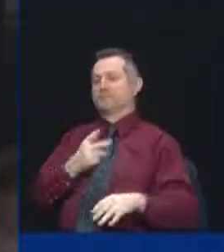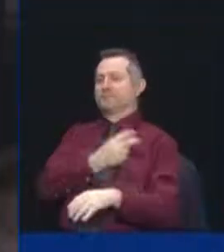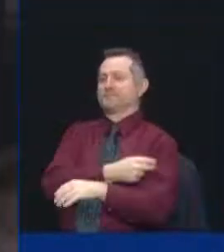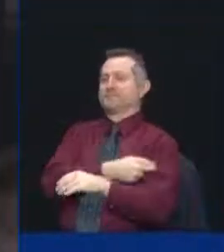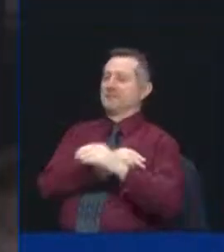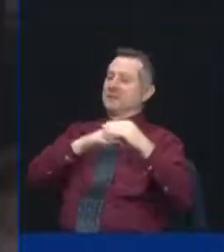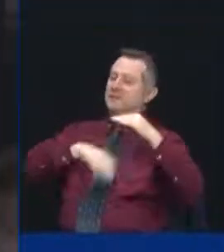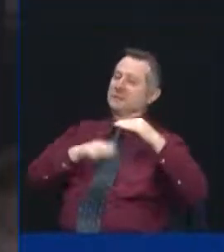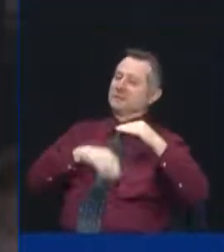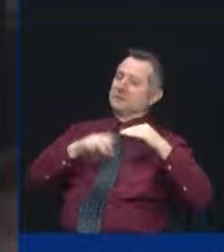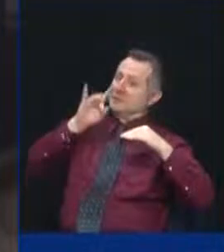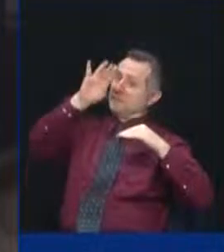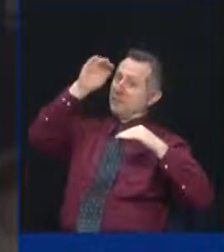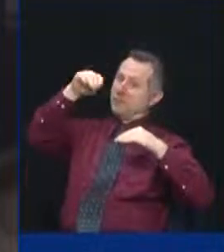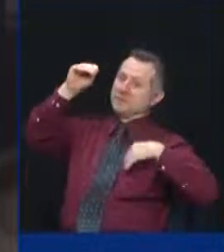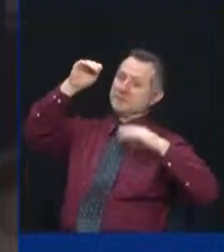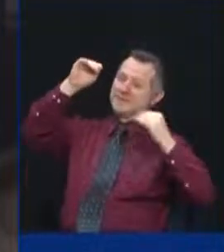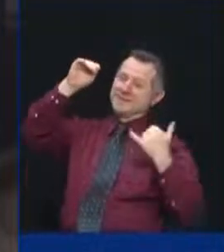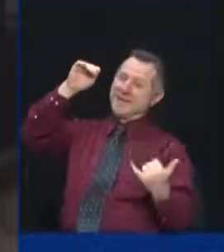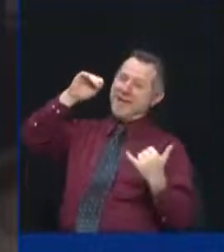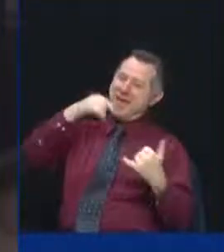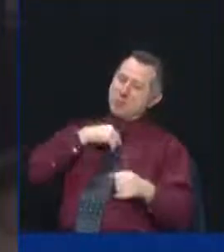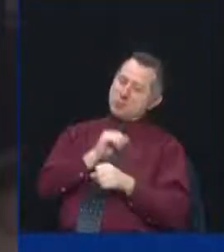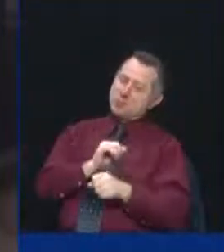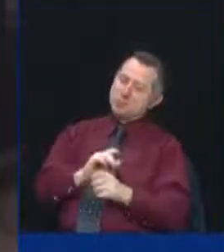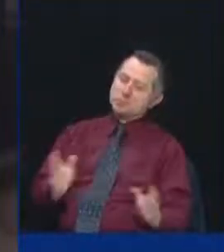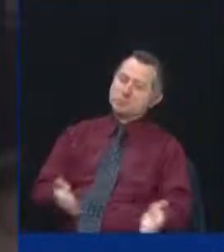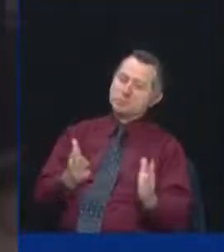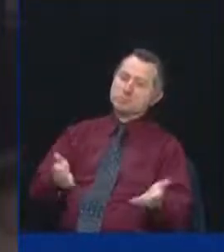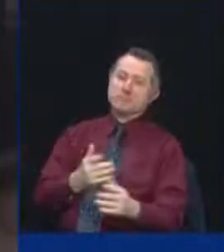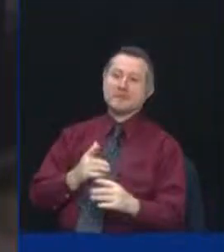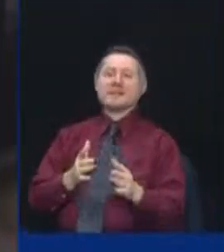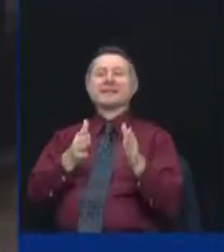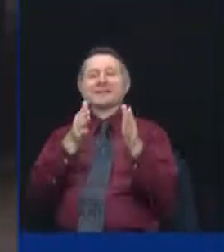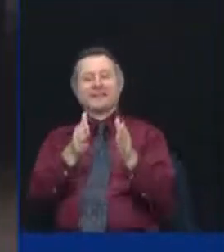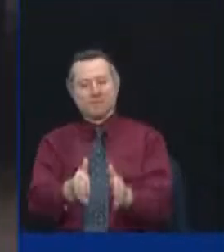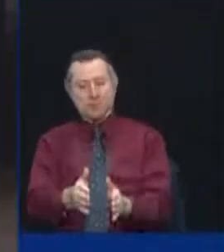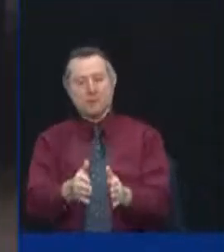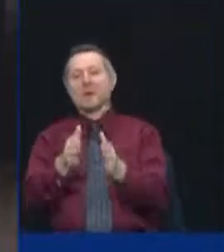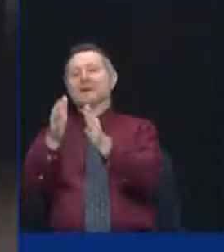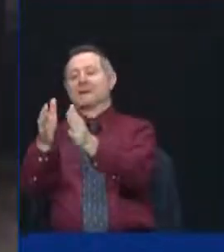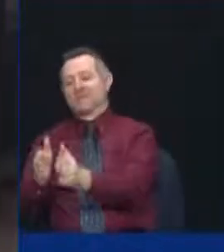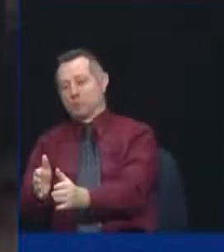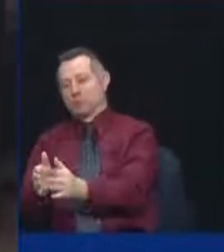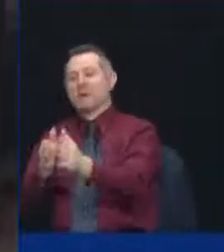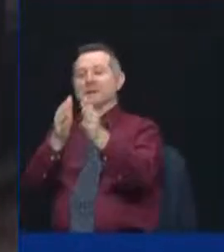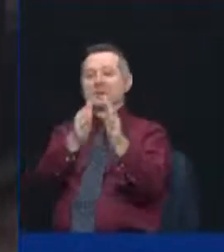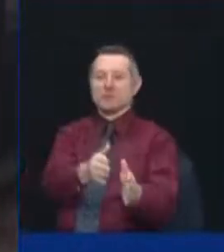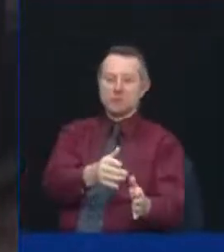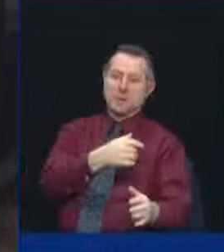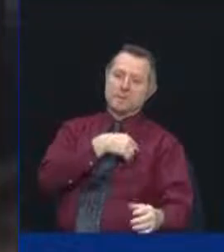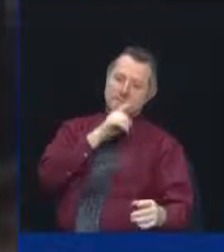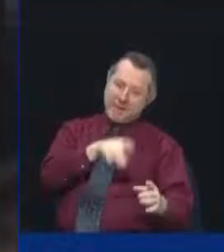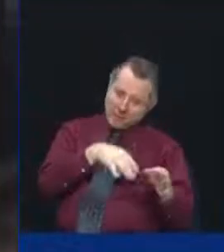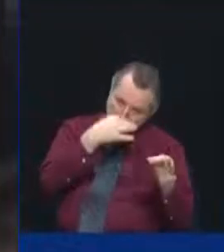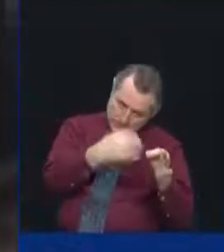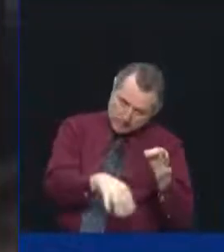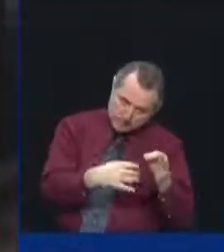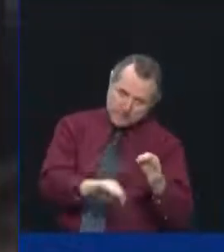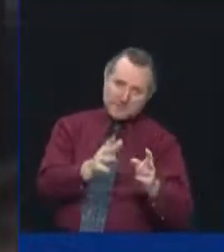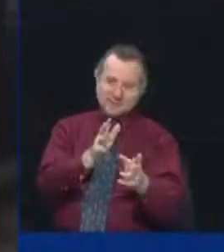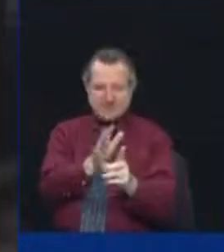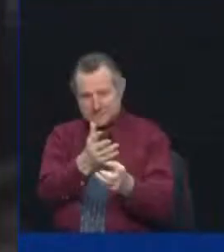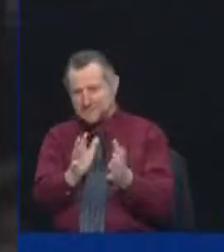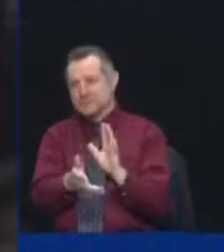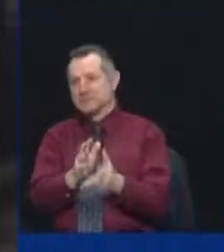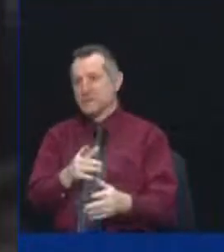point, it's a case-by-case, individual-by-individual campaign on our part. We continue to